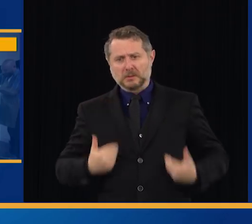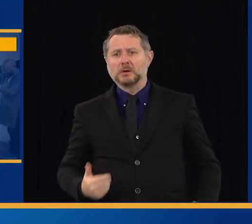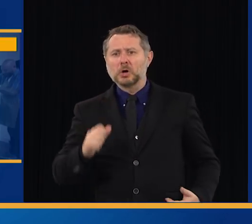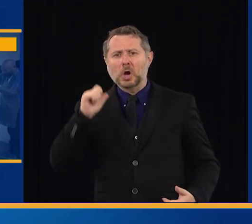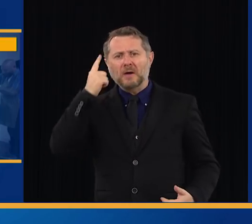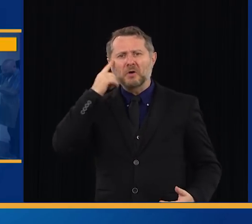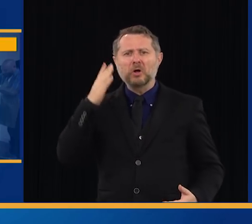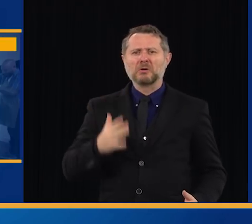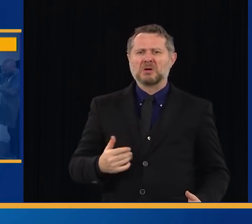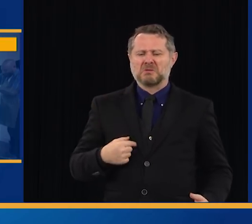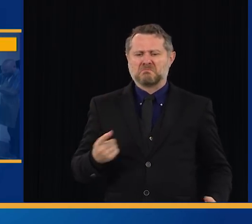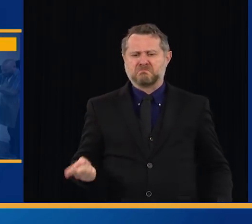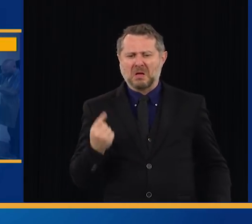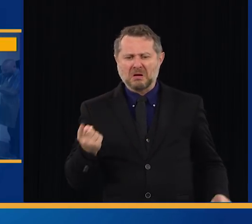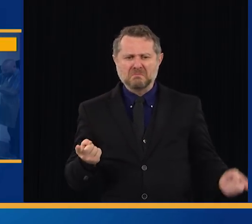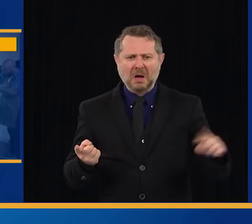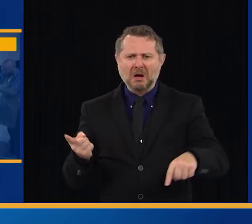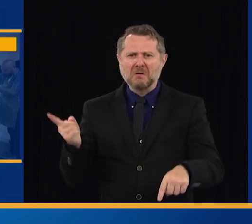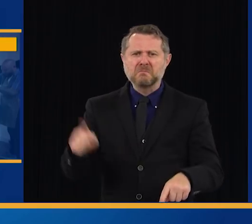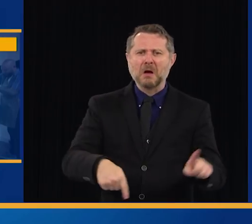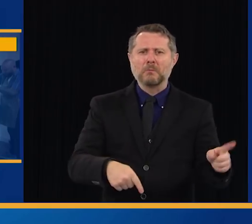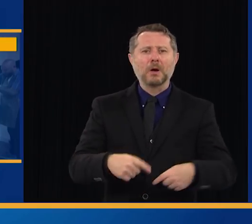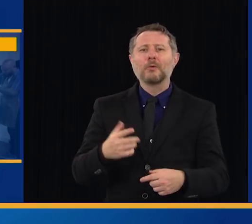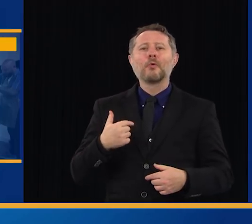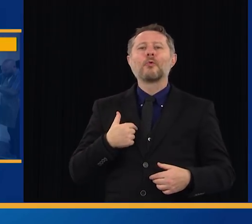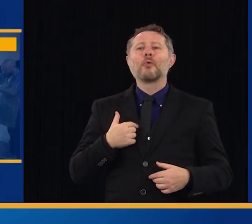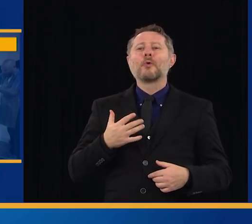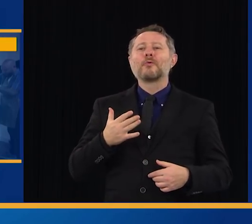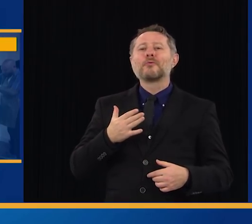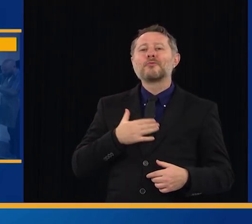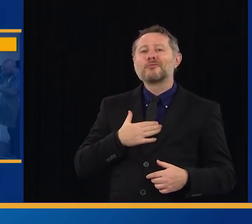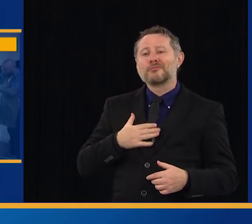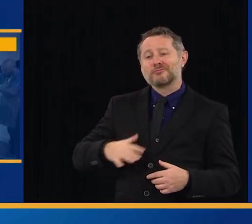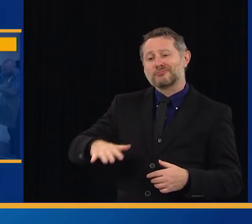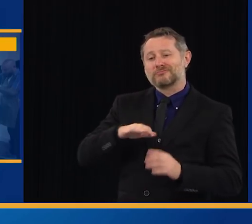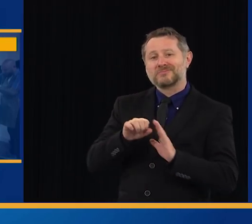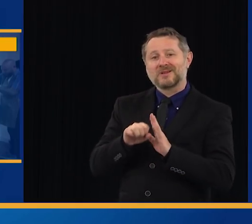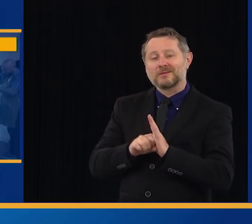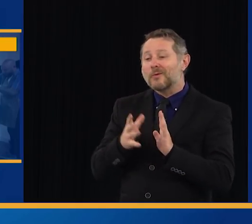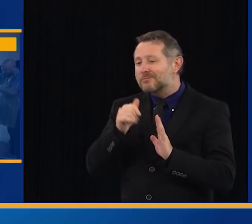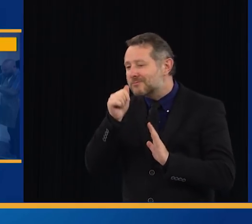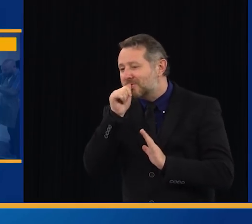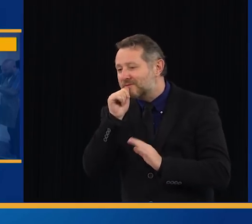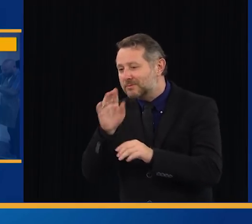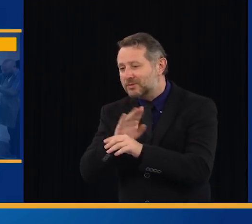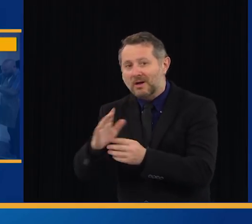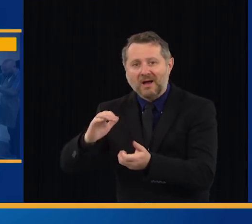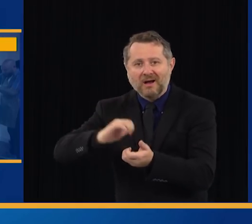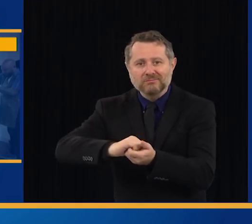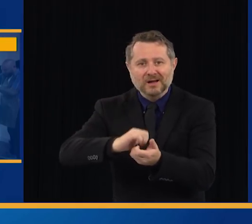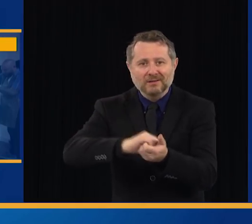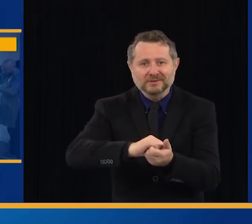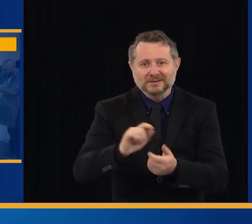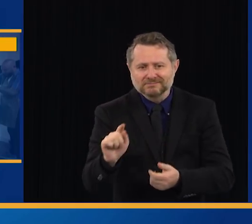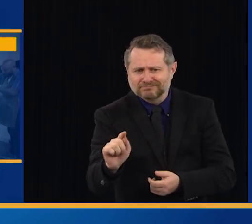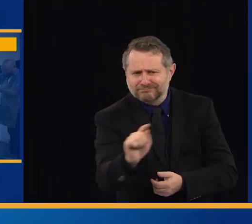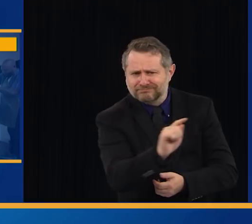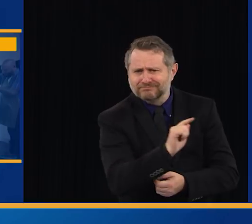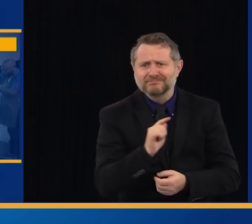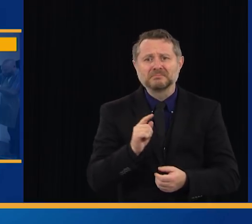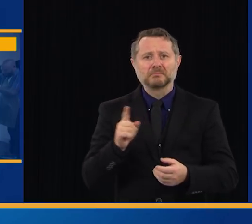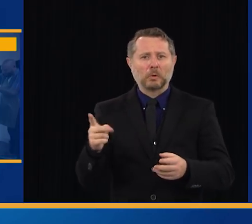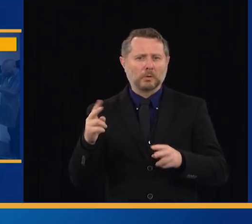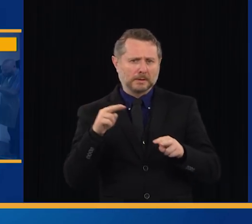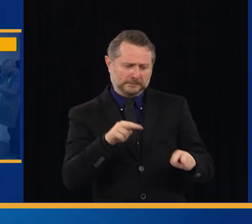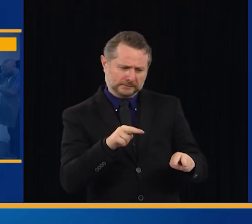deciding with private businesses who now have to take a look at this new normal, this new reality, and tell